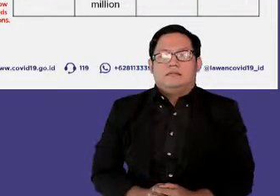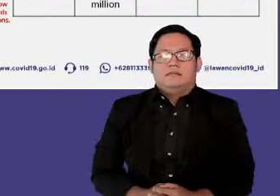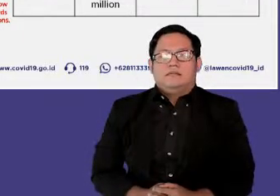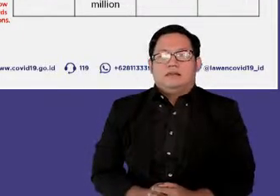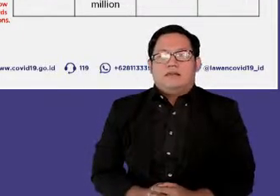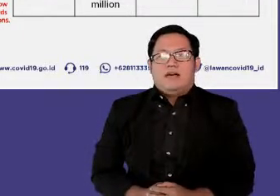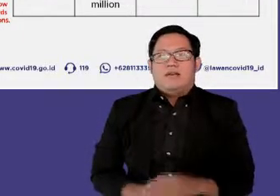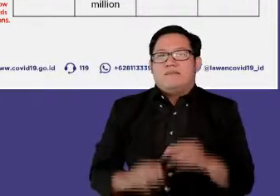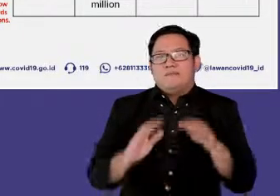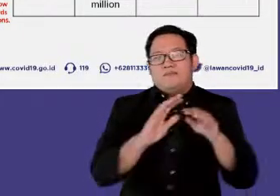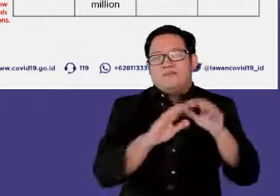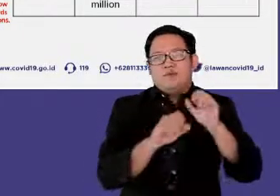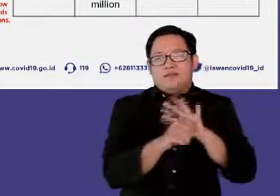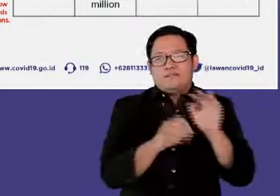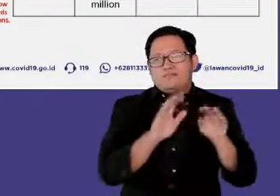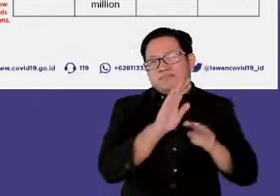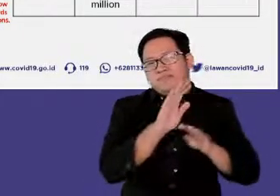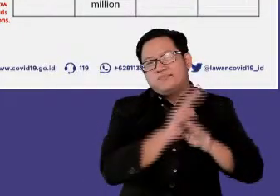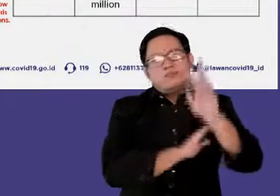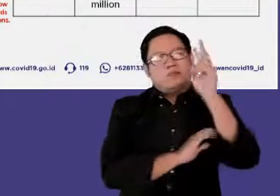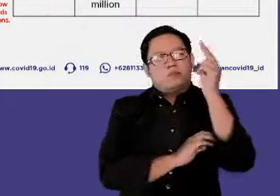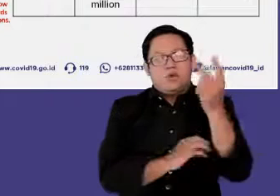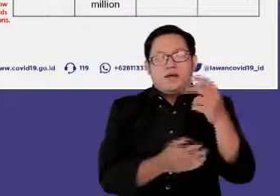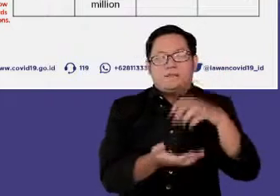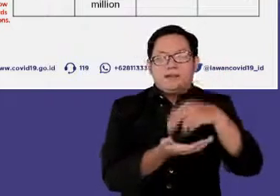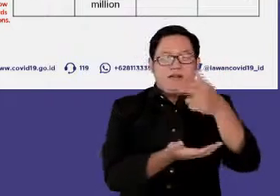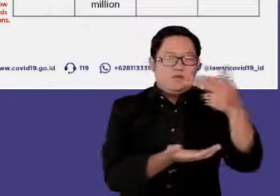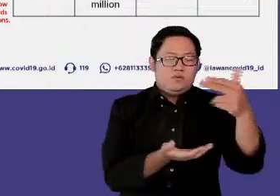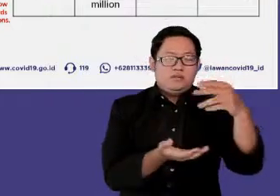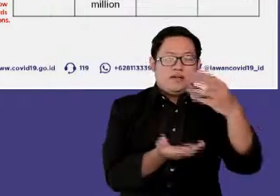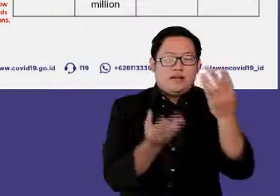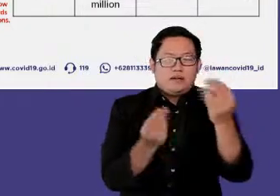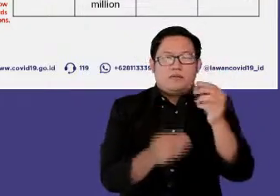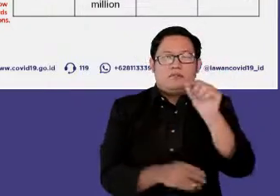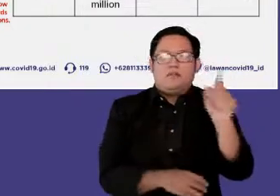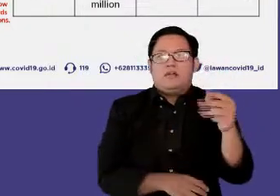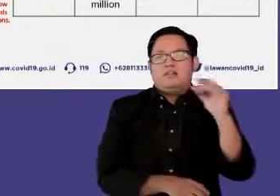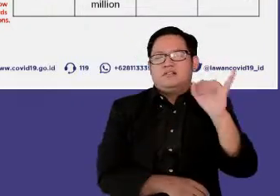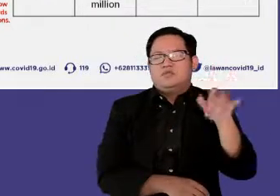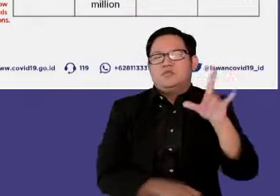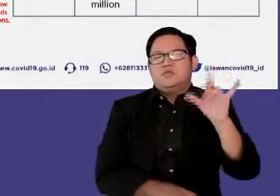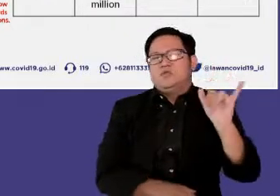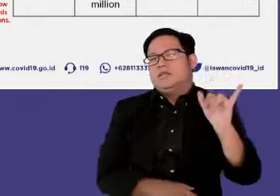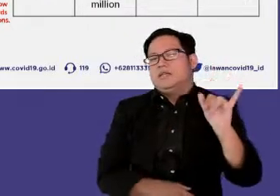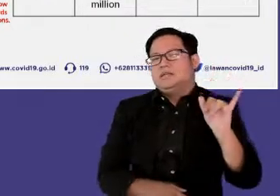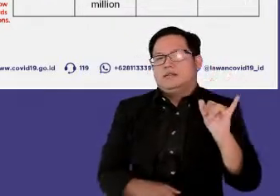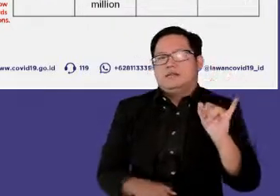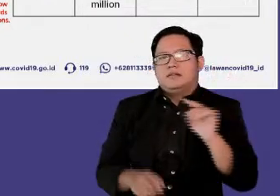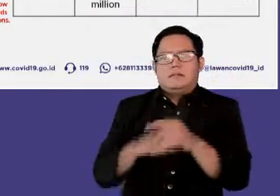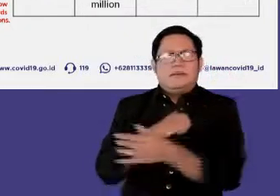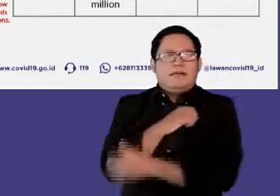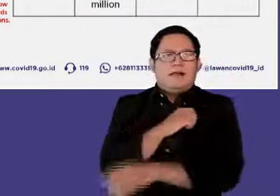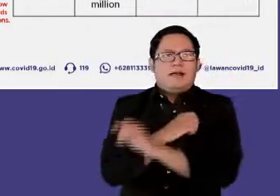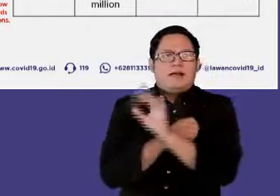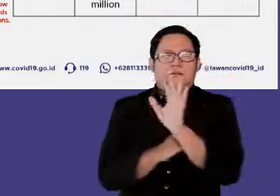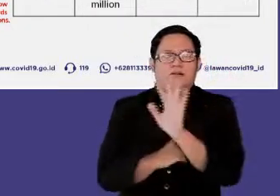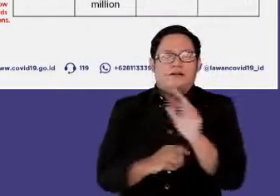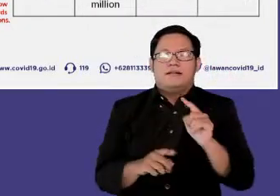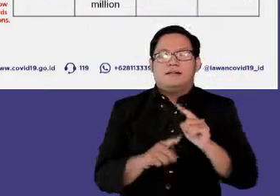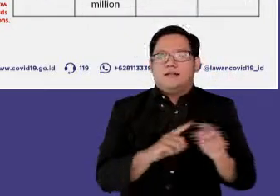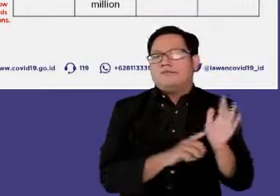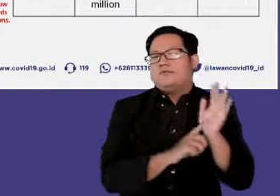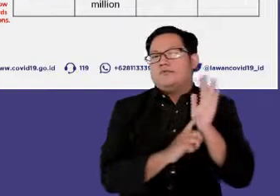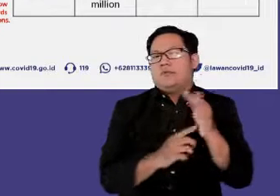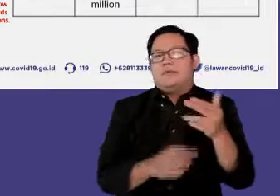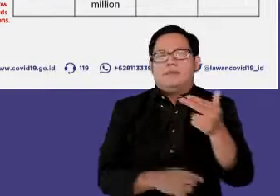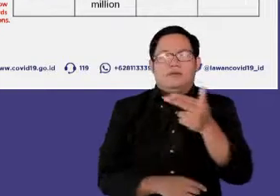last July, which was not followed by a surge in the world cases, shows that although Indonesia experienced a significant